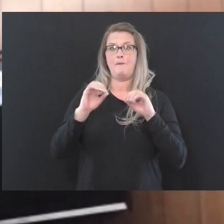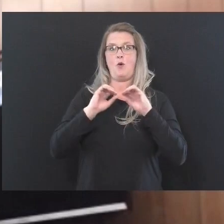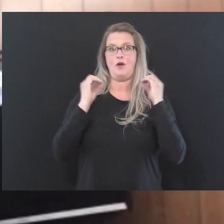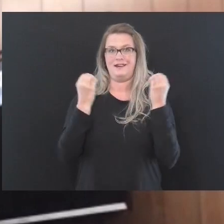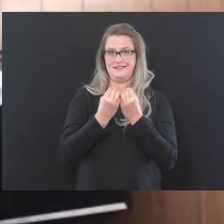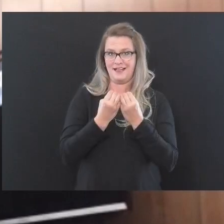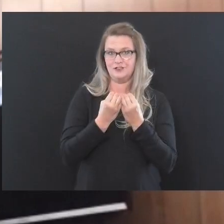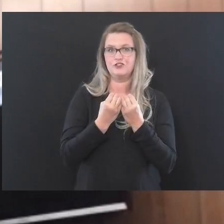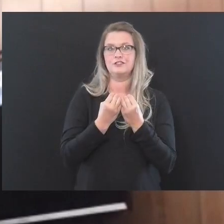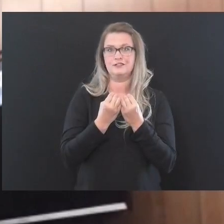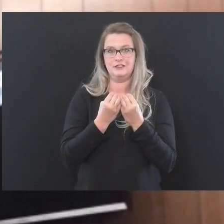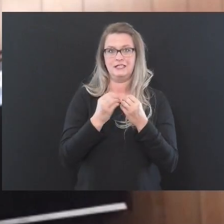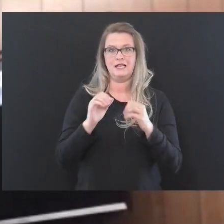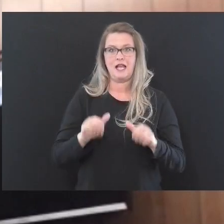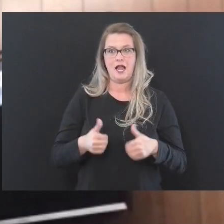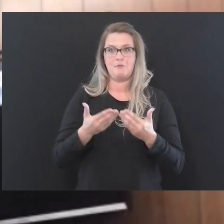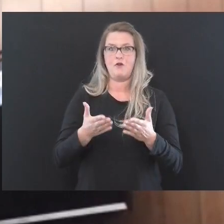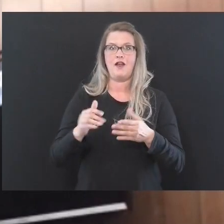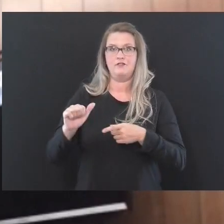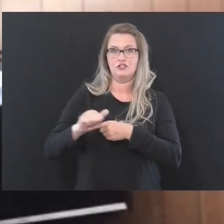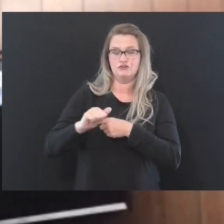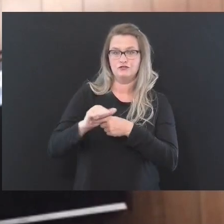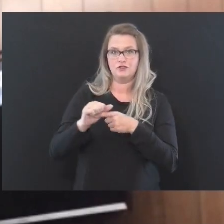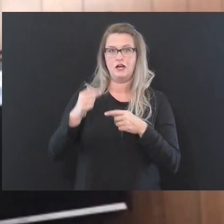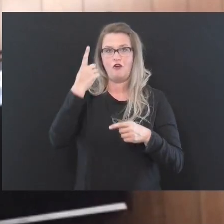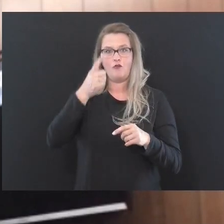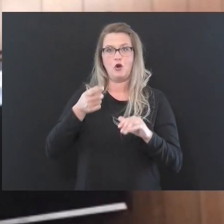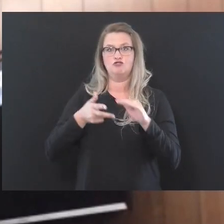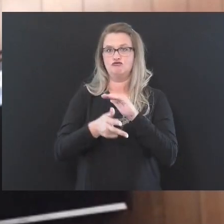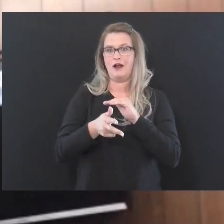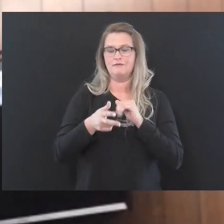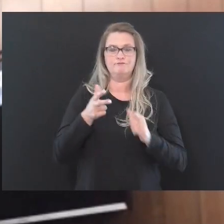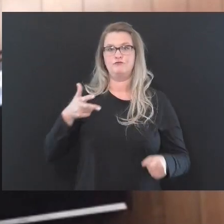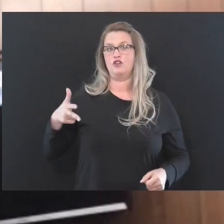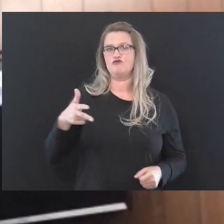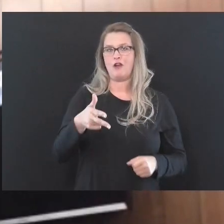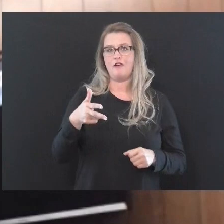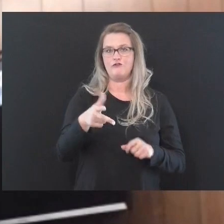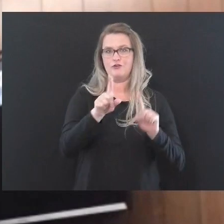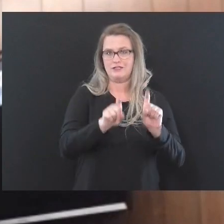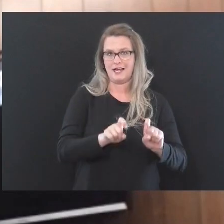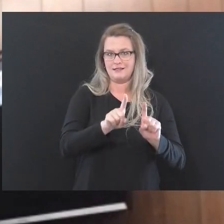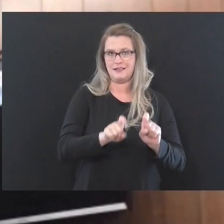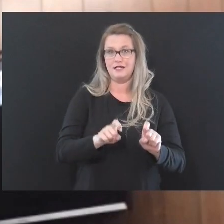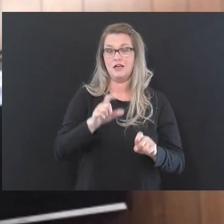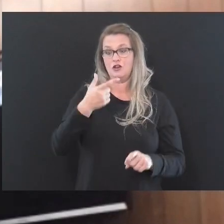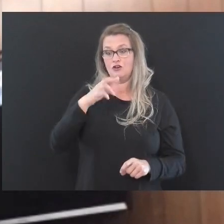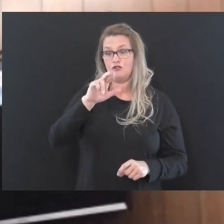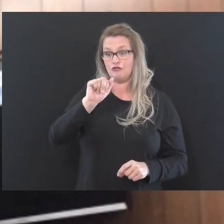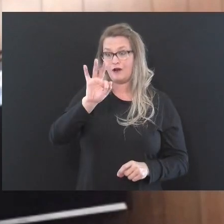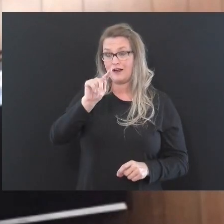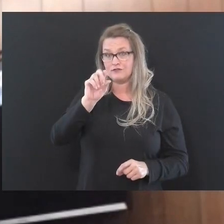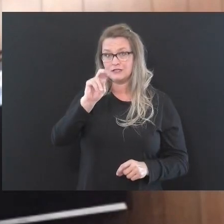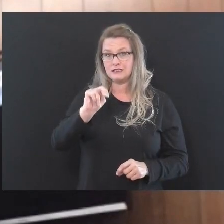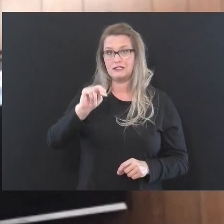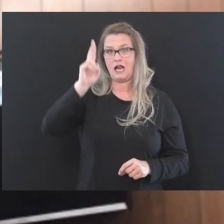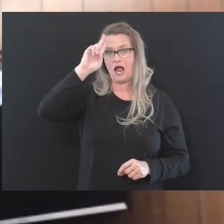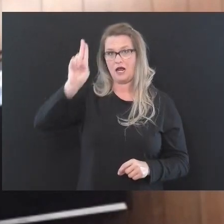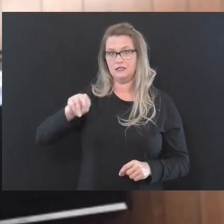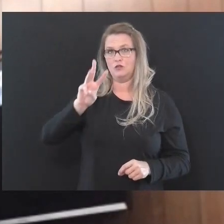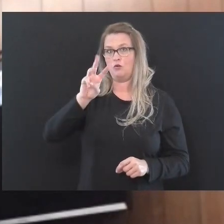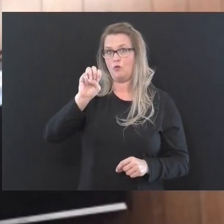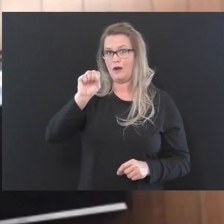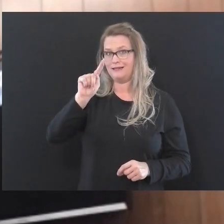provided lane assistance training for drive-through testing in Grafton, Huntington, Weston,